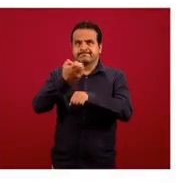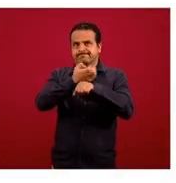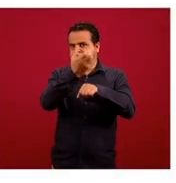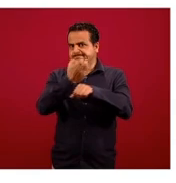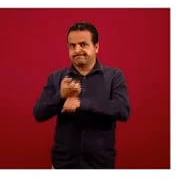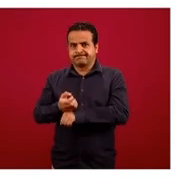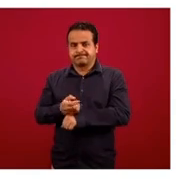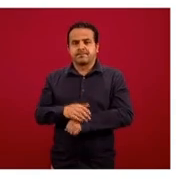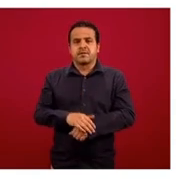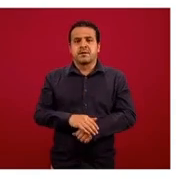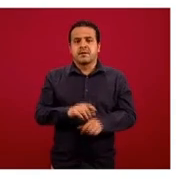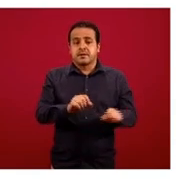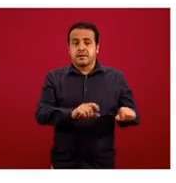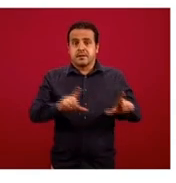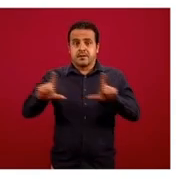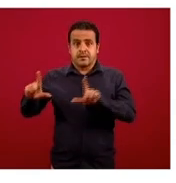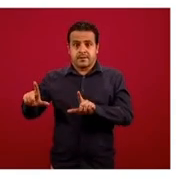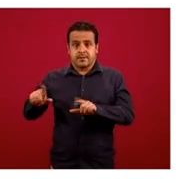active pandemic.